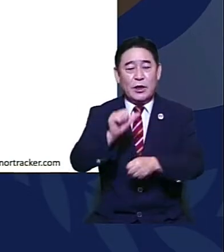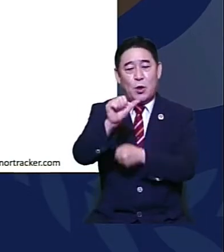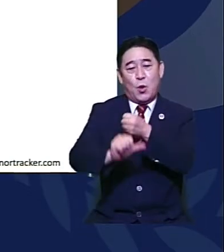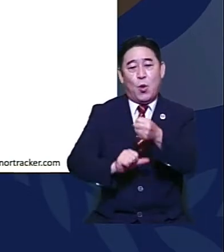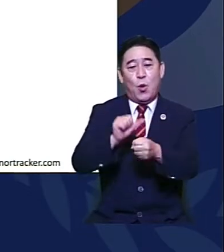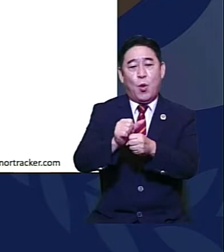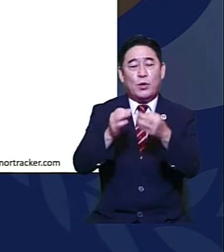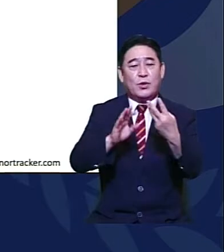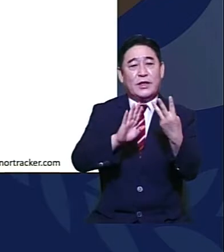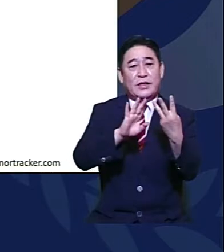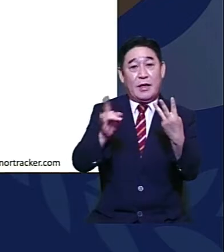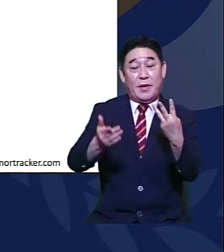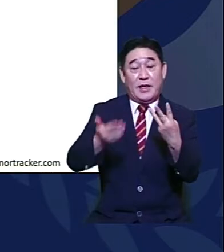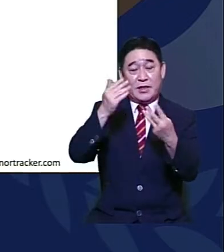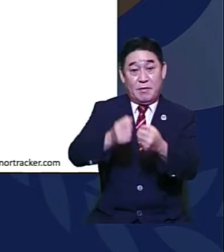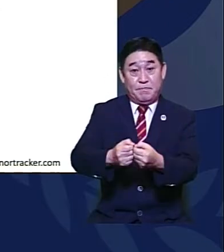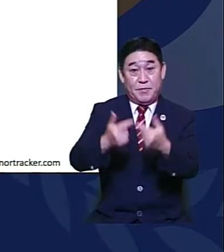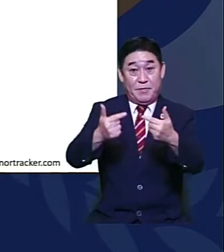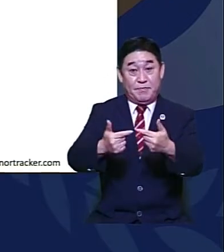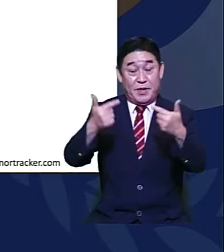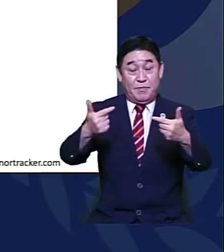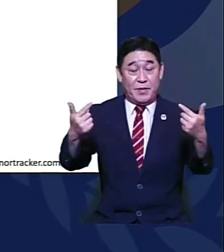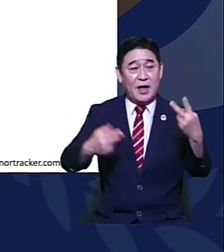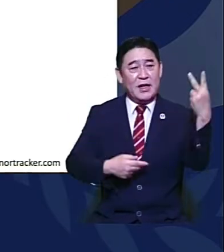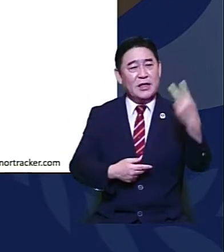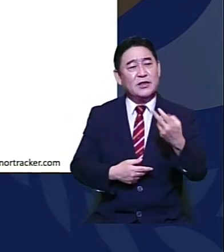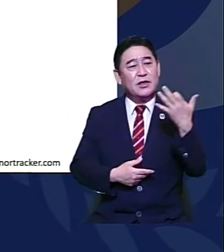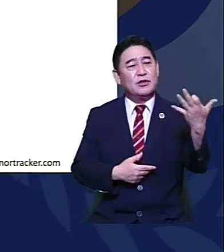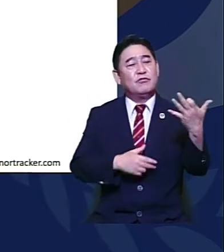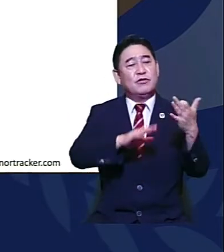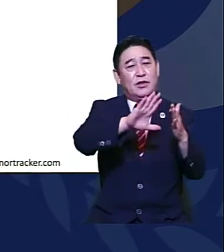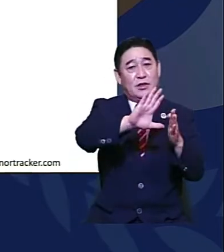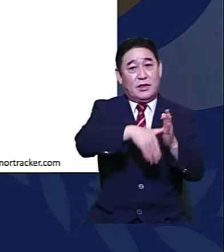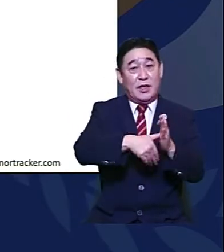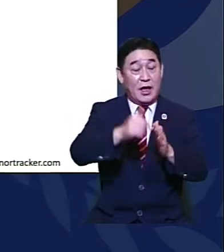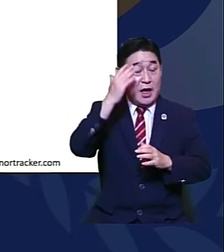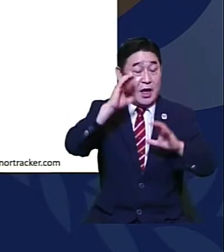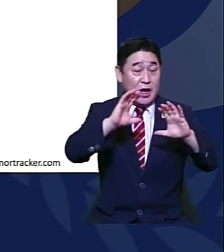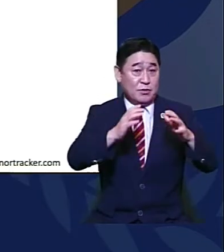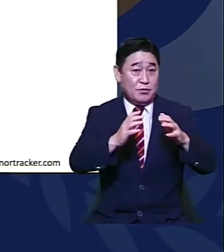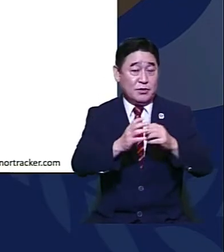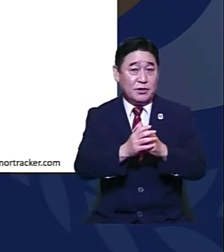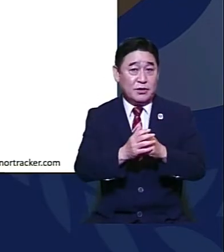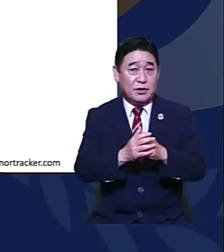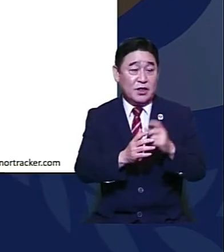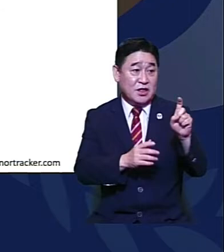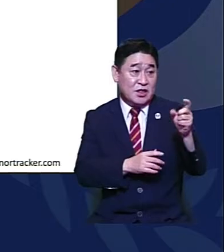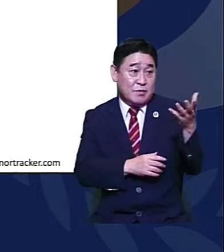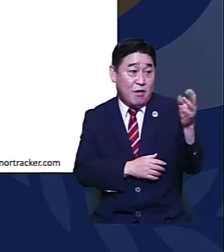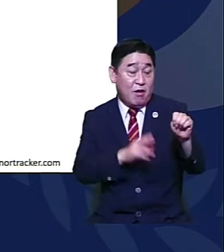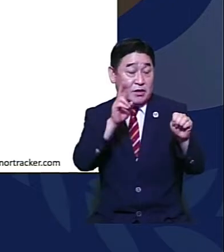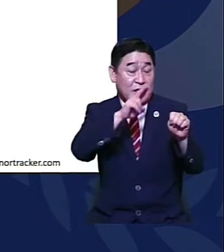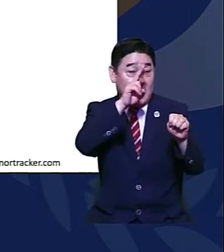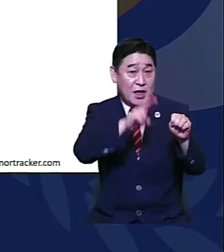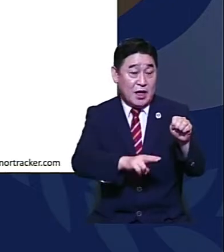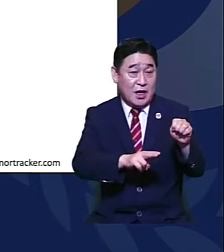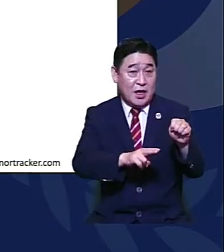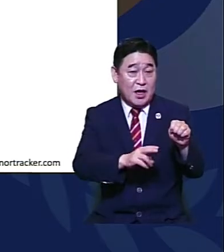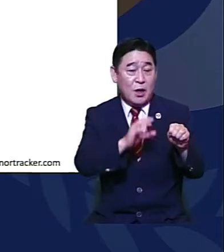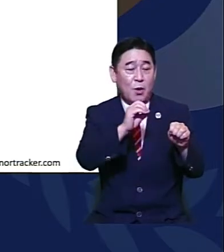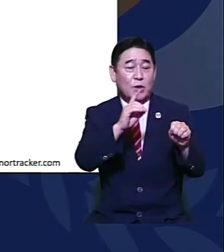In 2019, Korea committed $1 billion ODA to